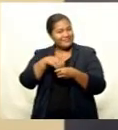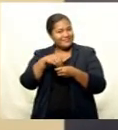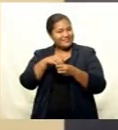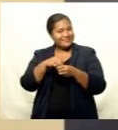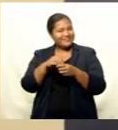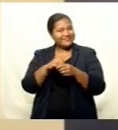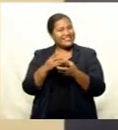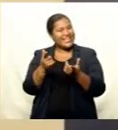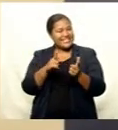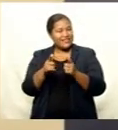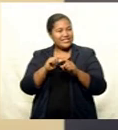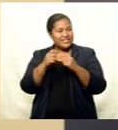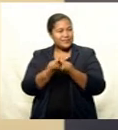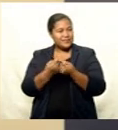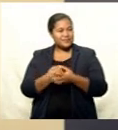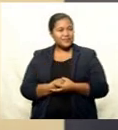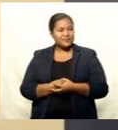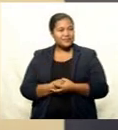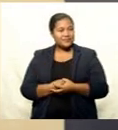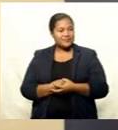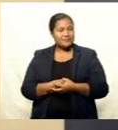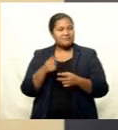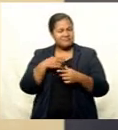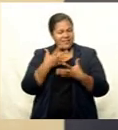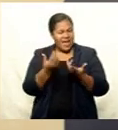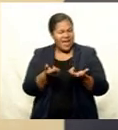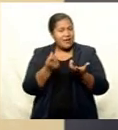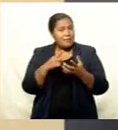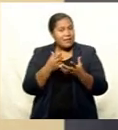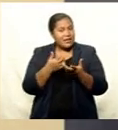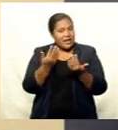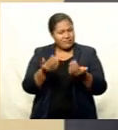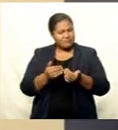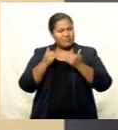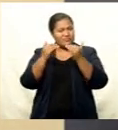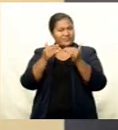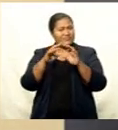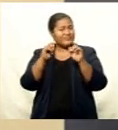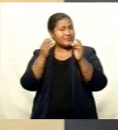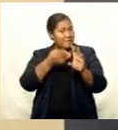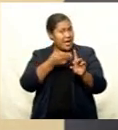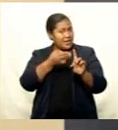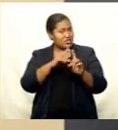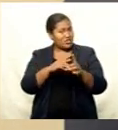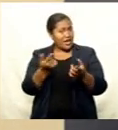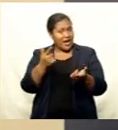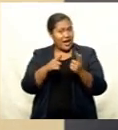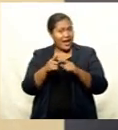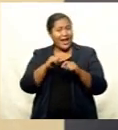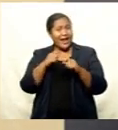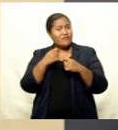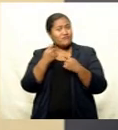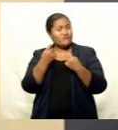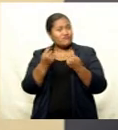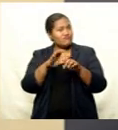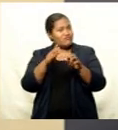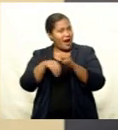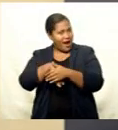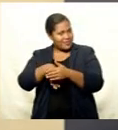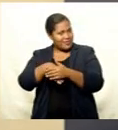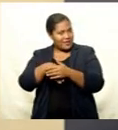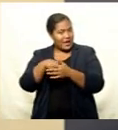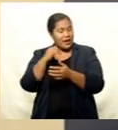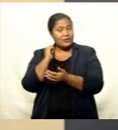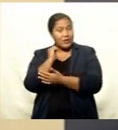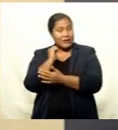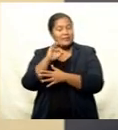an expectation. Had initially signed with Dallas, but they couldn't move up to the Major League Rugby, so that contract had been terminated, and I signed a one-year